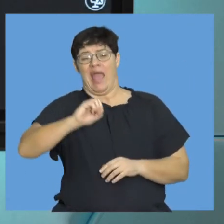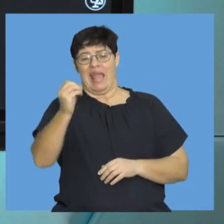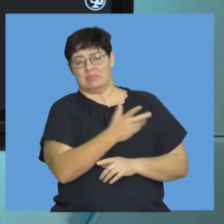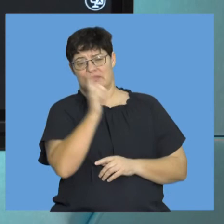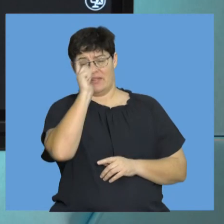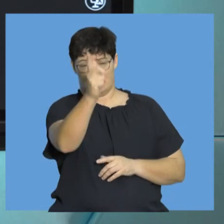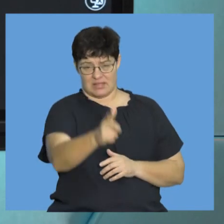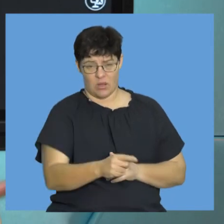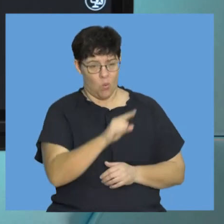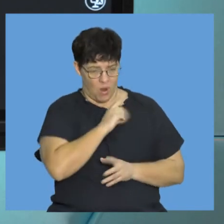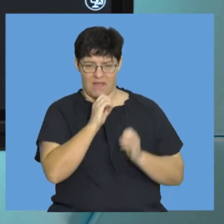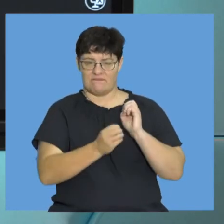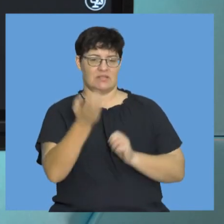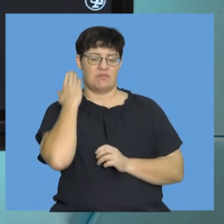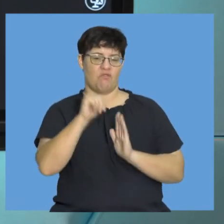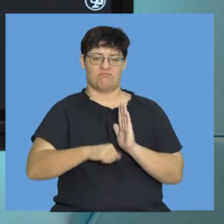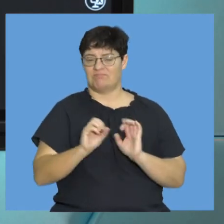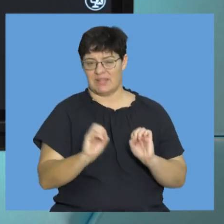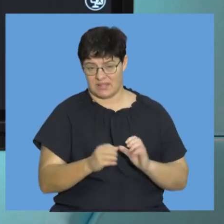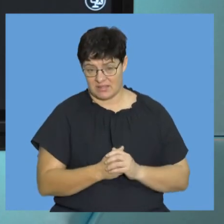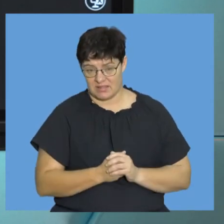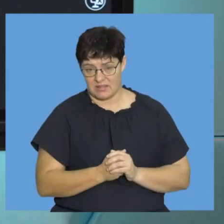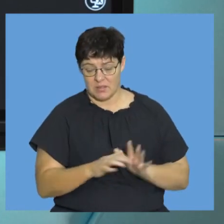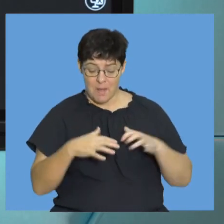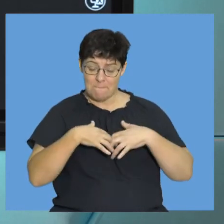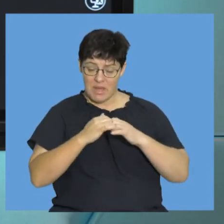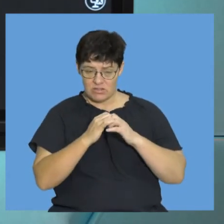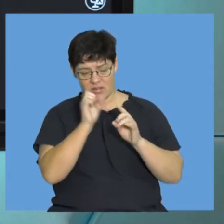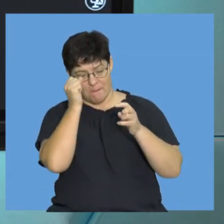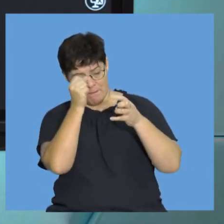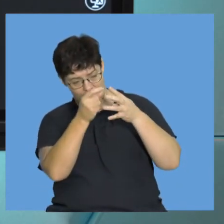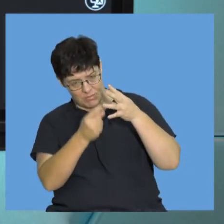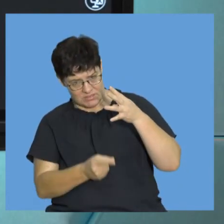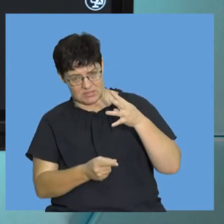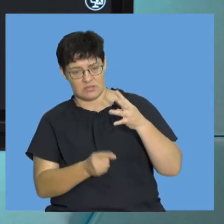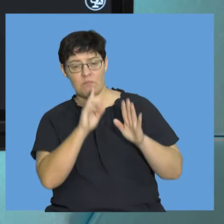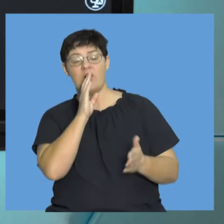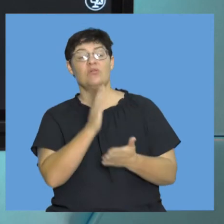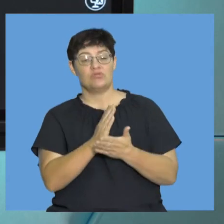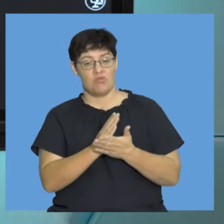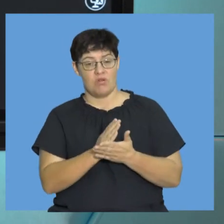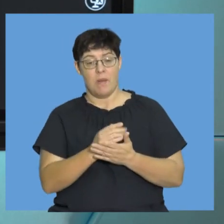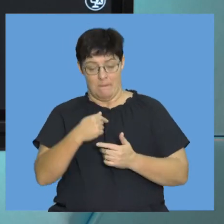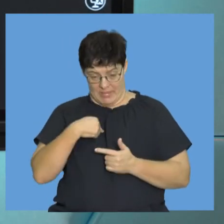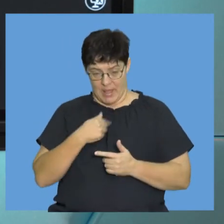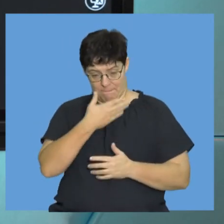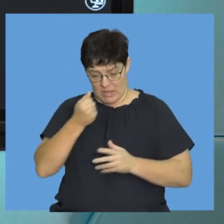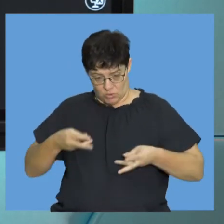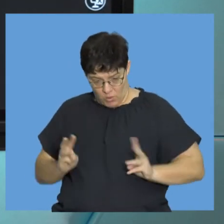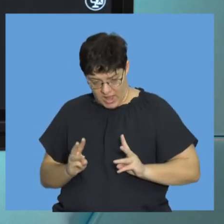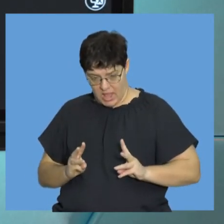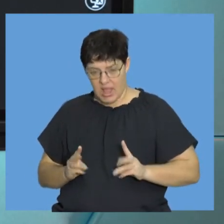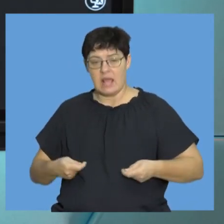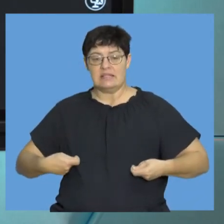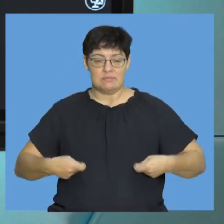long run. So when you're drawing up a budget, you've drawn it up for a specific purpose. Ensure to the best of your ability that you